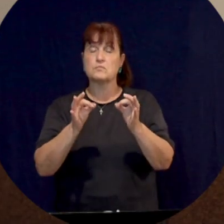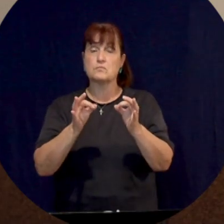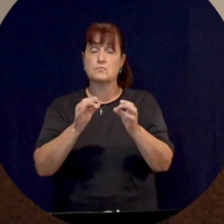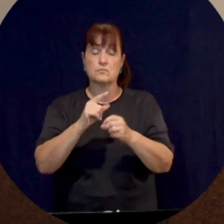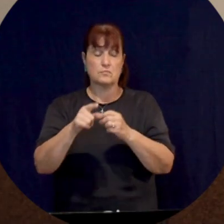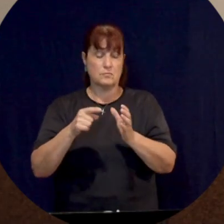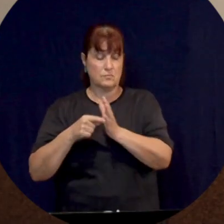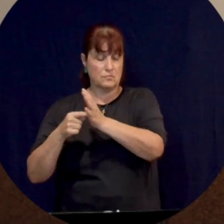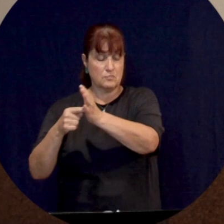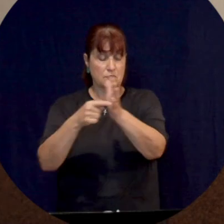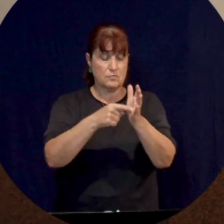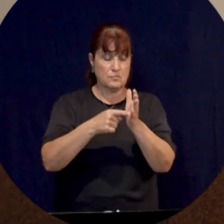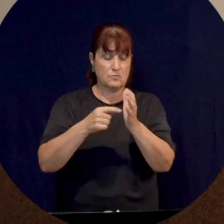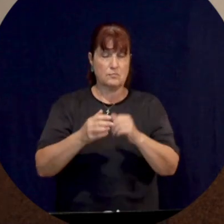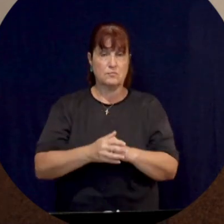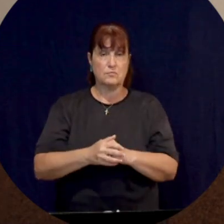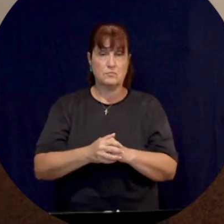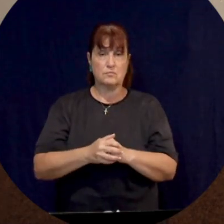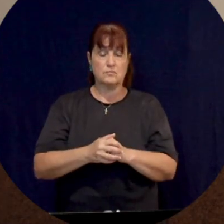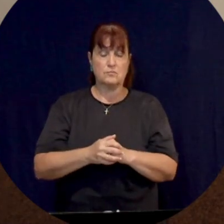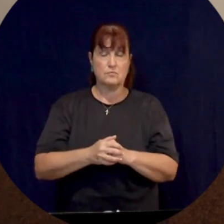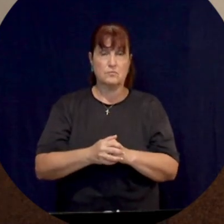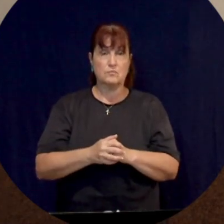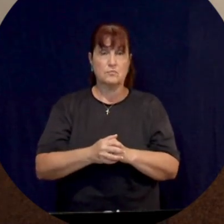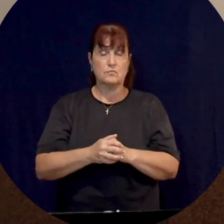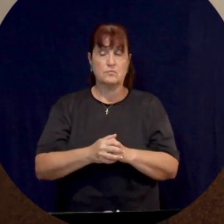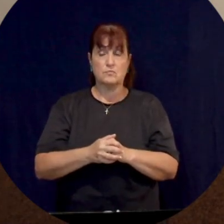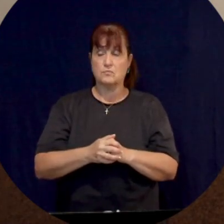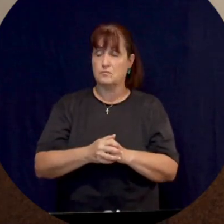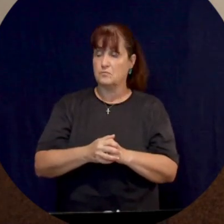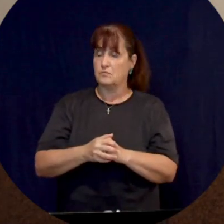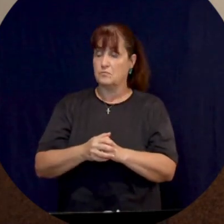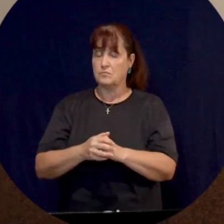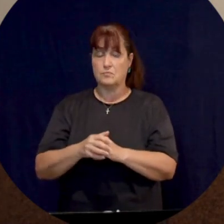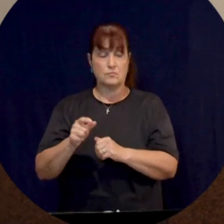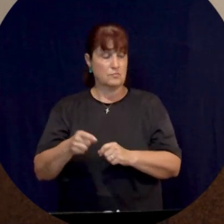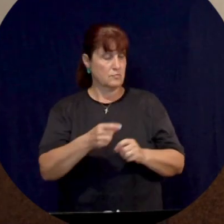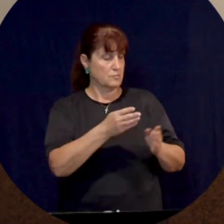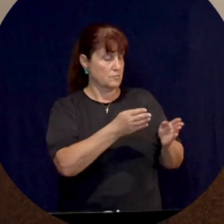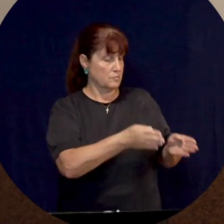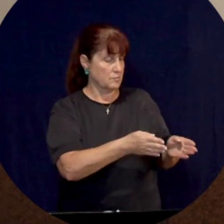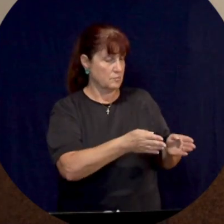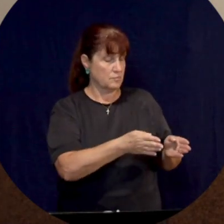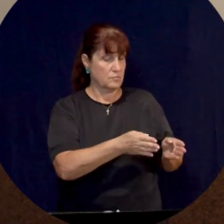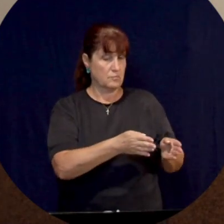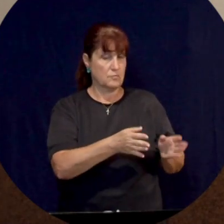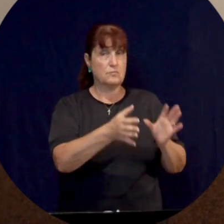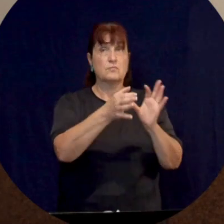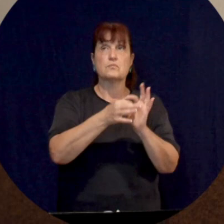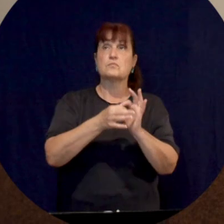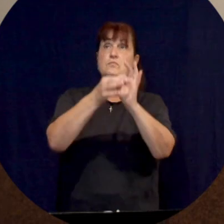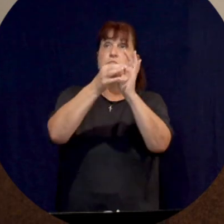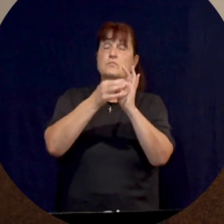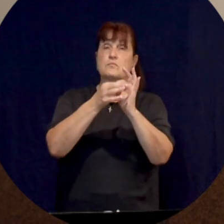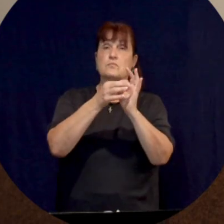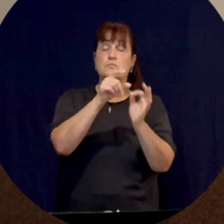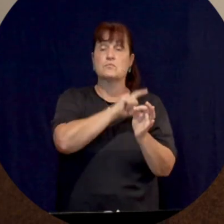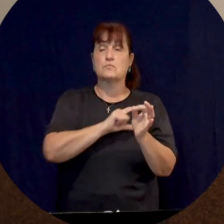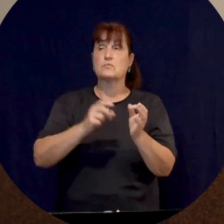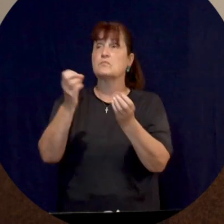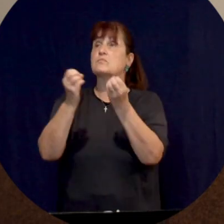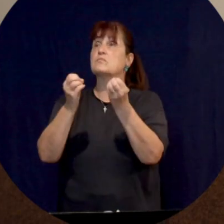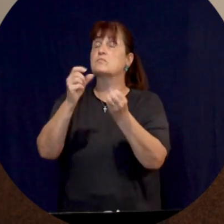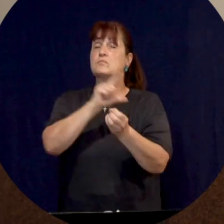be revealed. The foreigners who join themselves to the Lord, ministering to